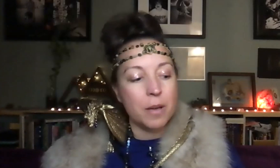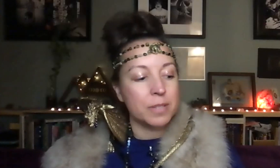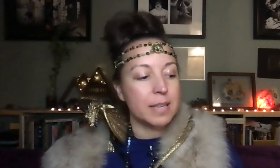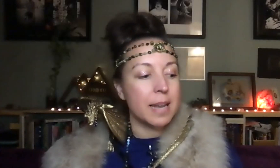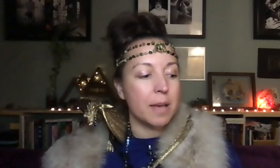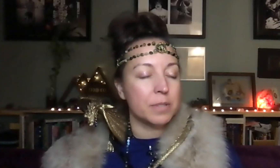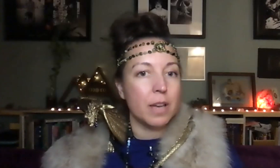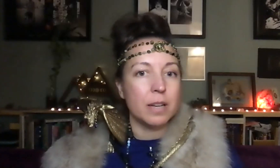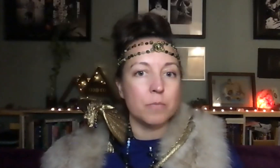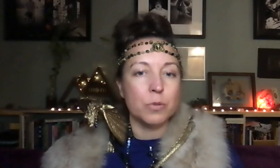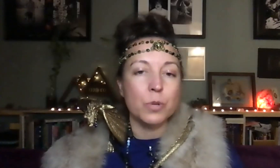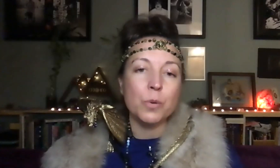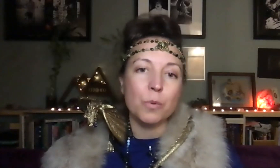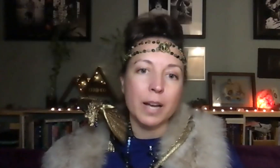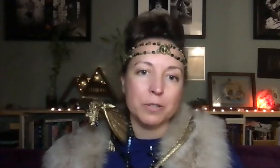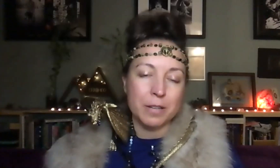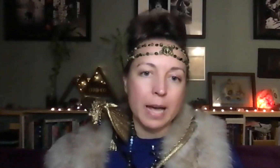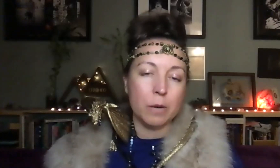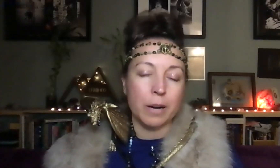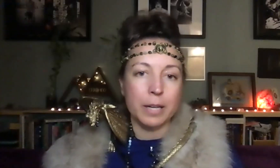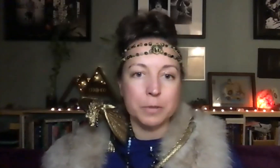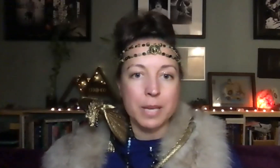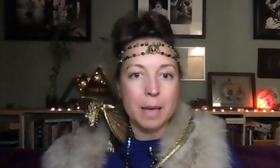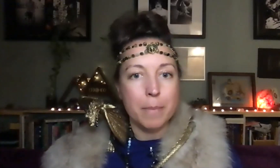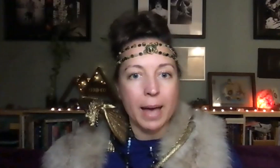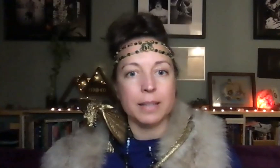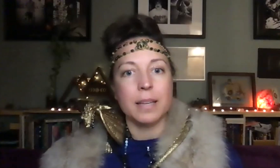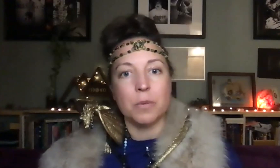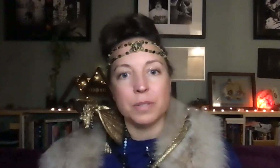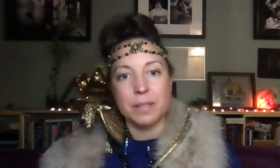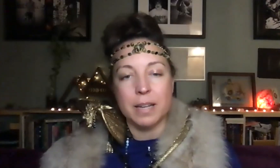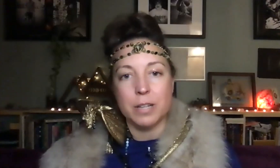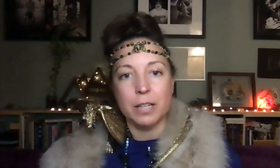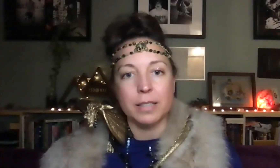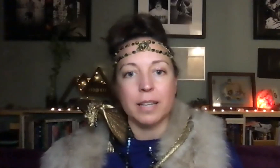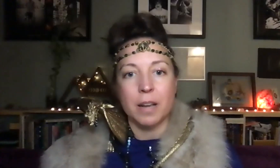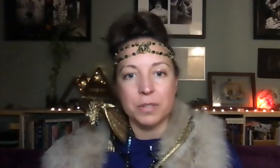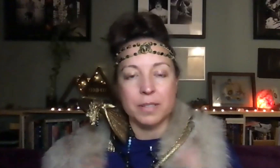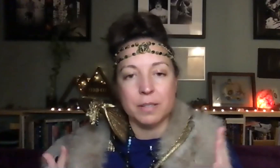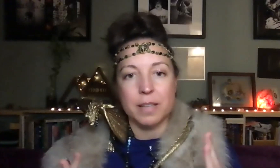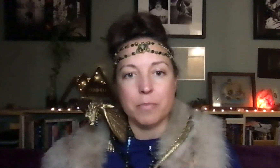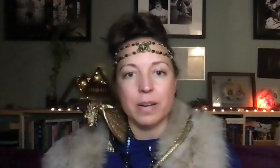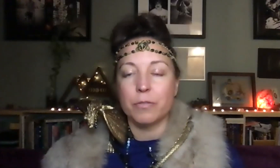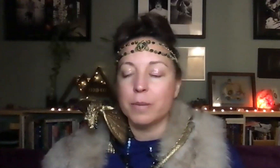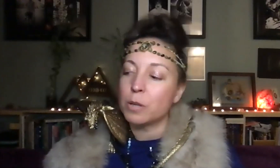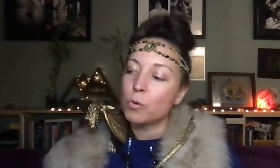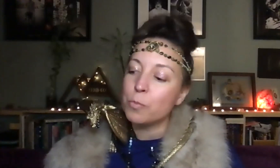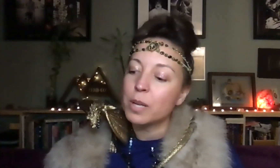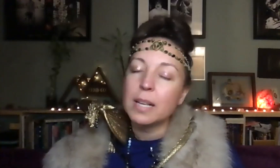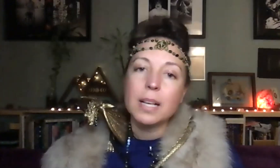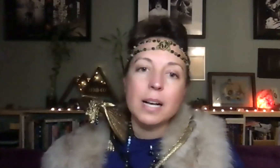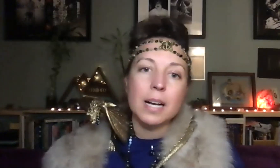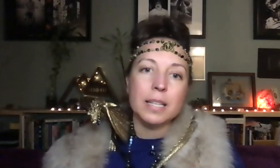experience when I was in Amazon in Peru, where actually a jaguar helped me get back, and it was getting dark, and I was separated from the